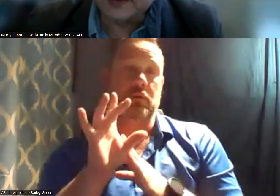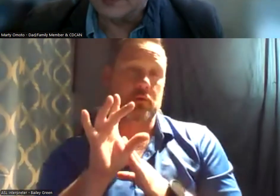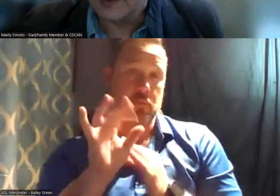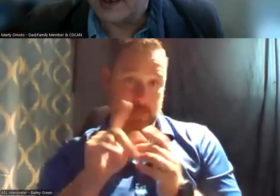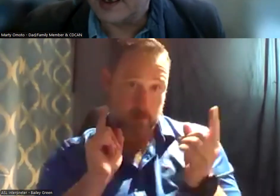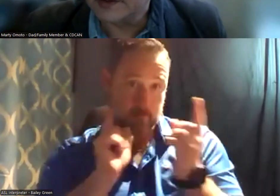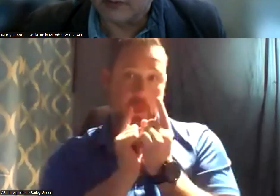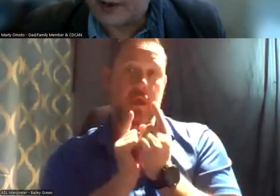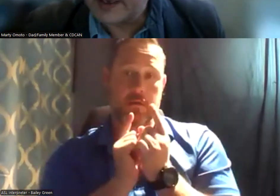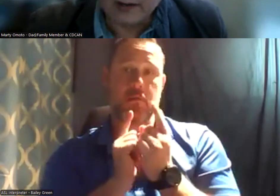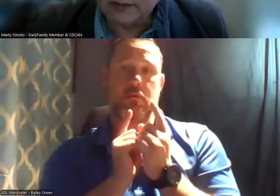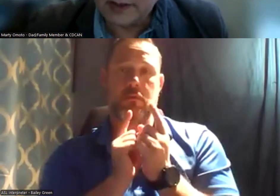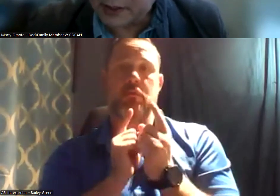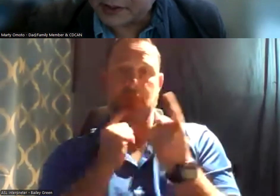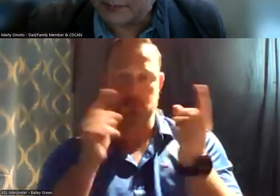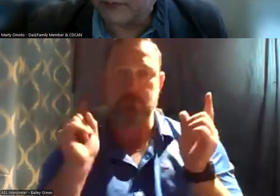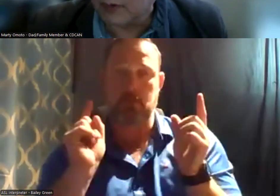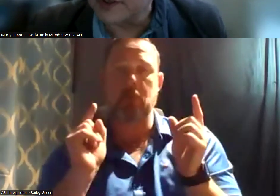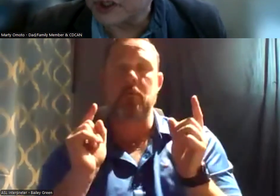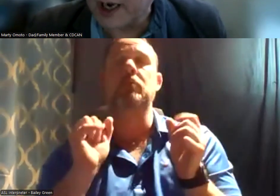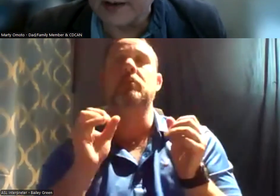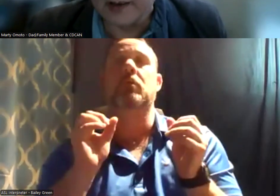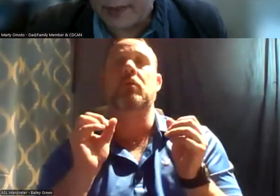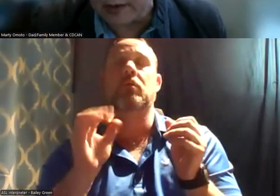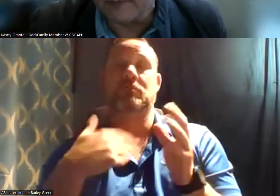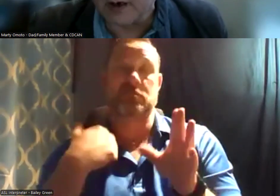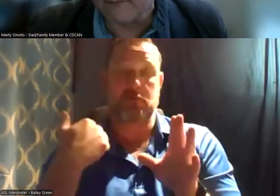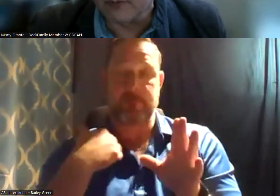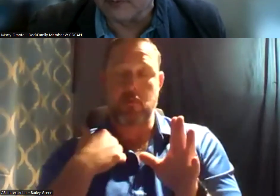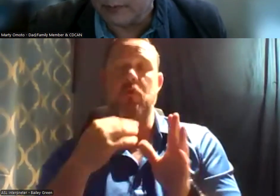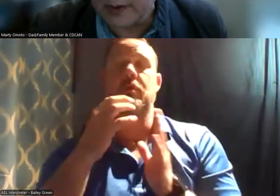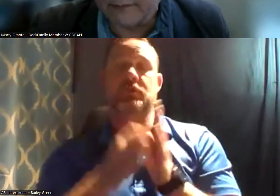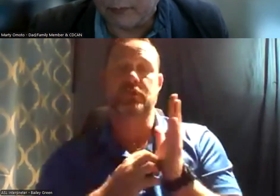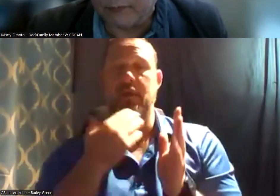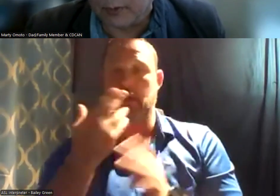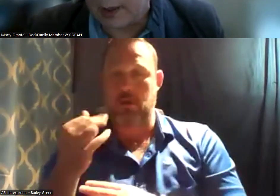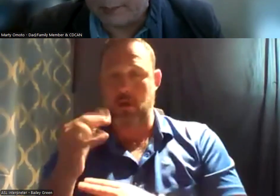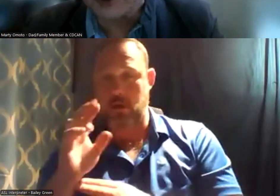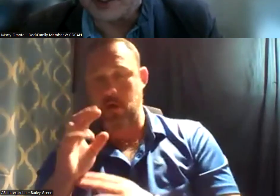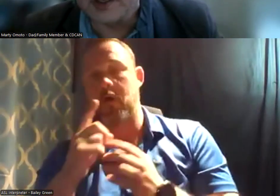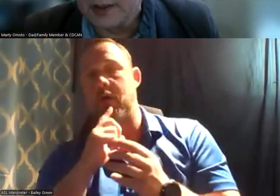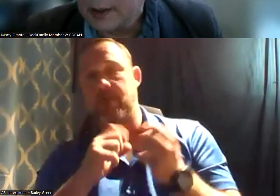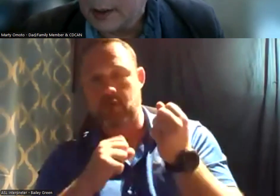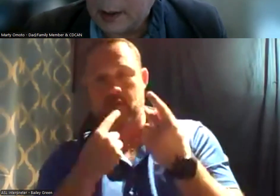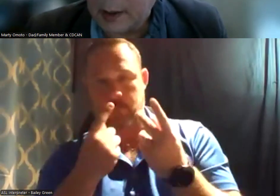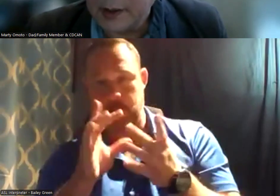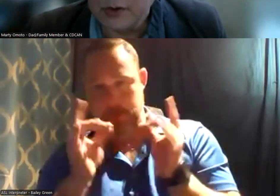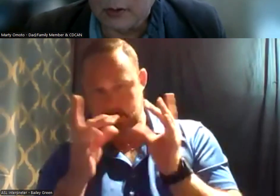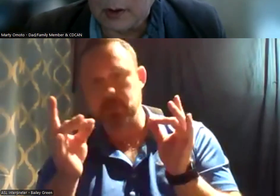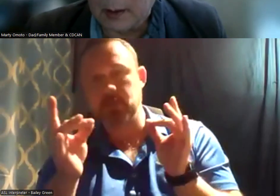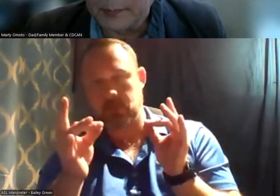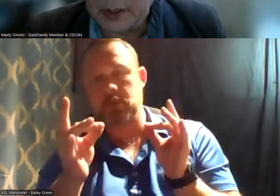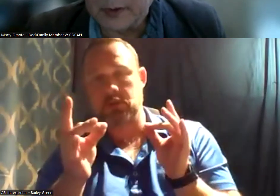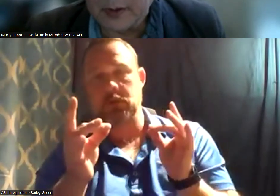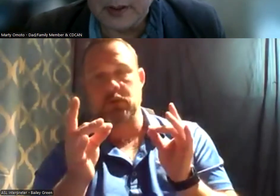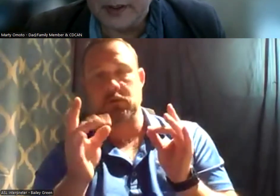met. And right now, as I said before in the chat, and thank you, Hagar, for mentioning it in